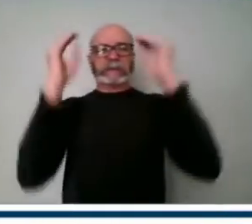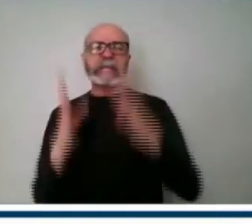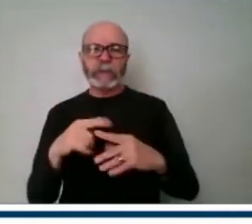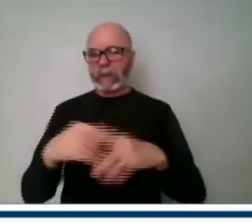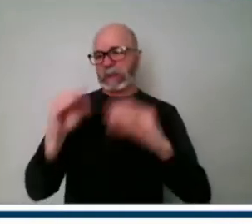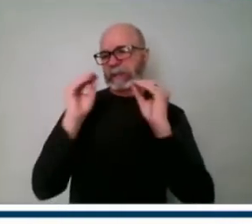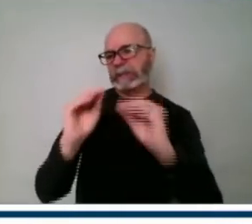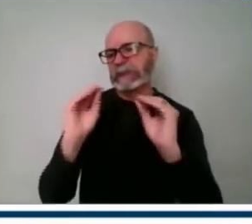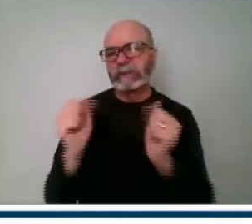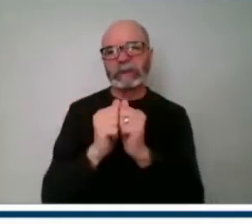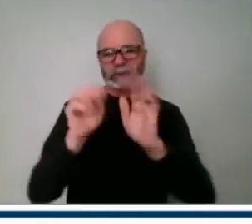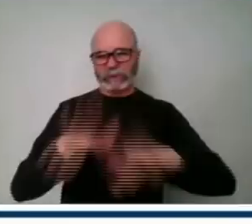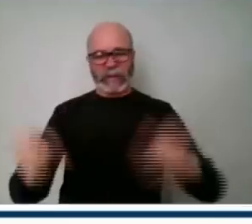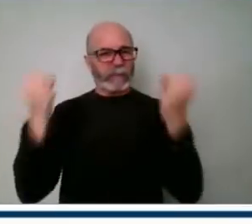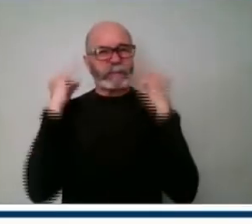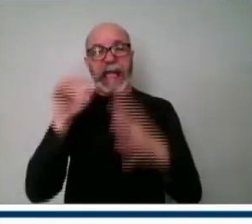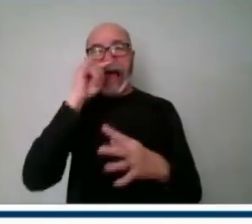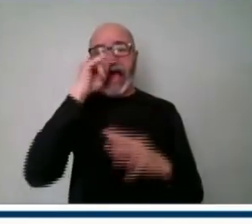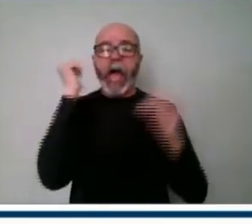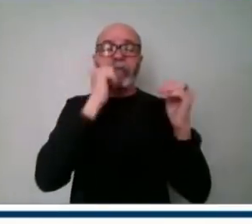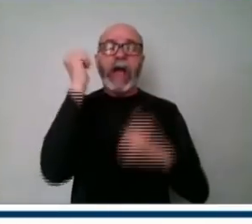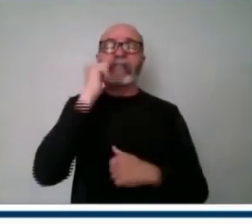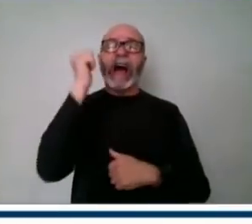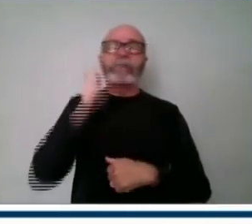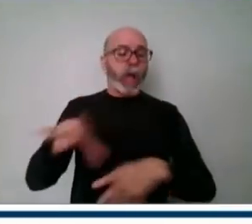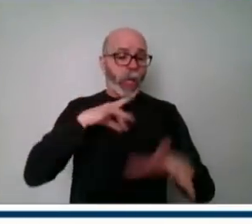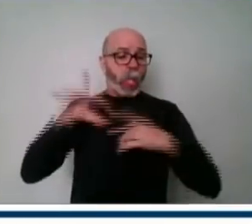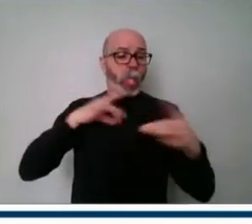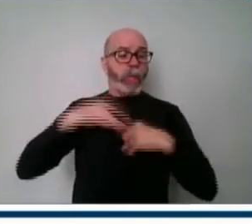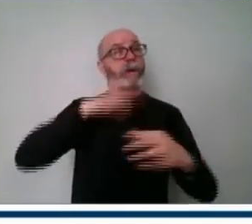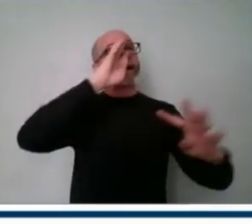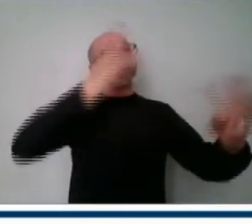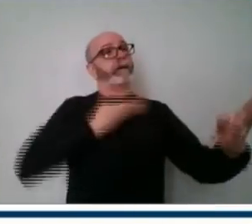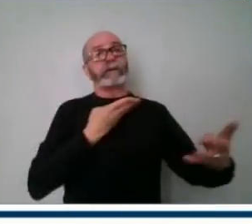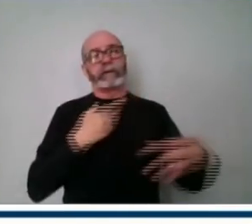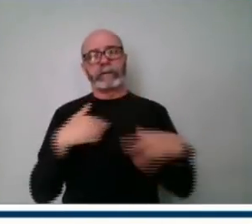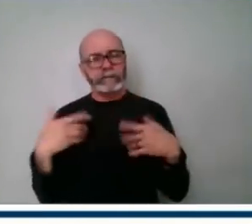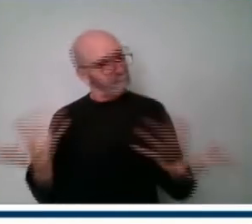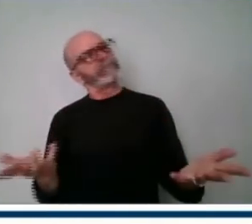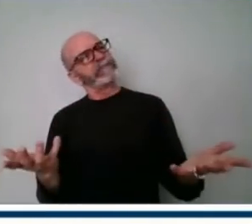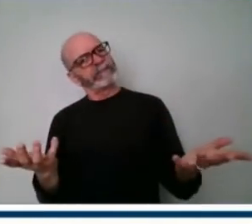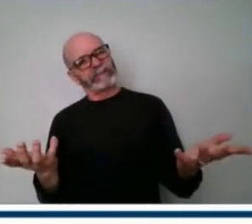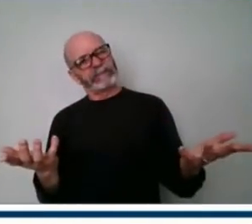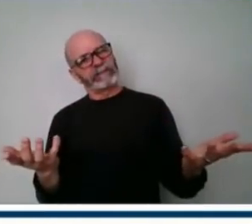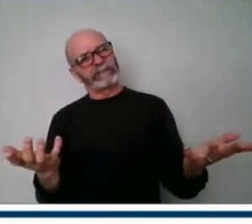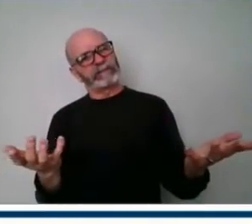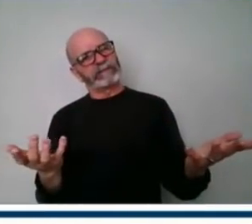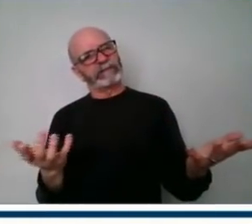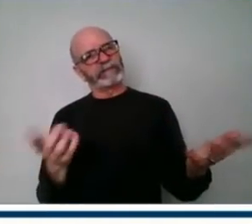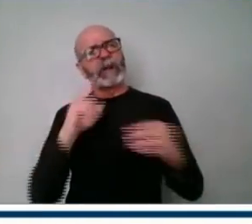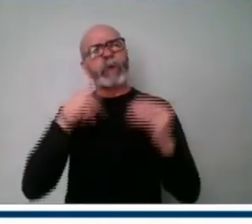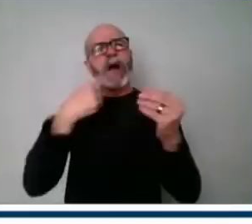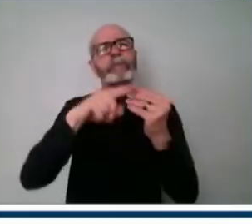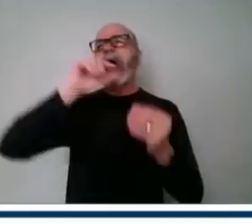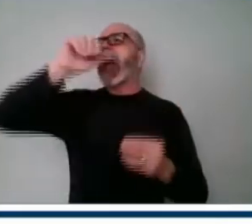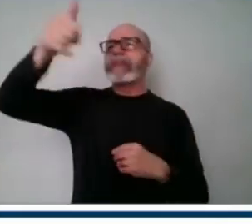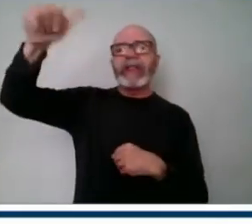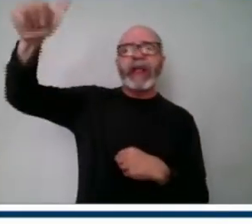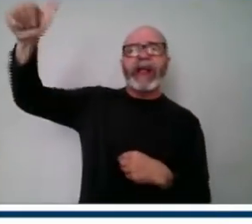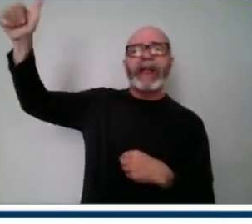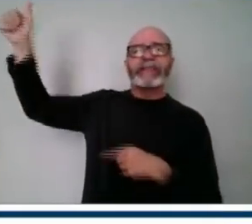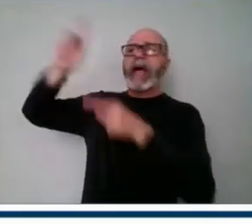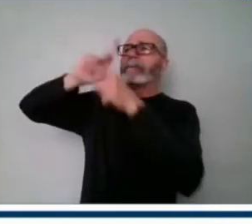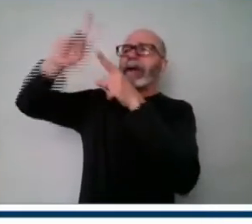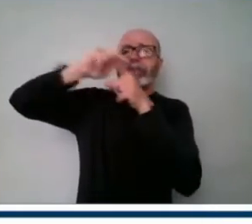their concerns get ignored. On and on and on with different professions, different people with health needs.